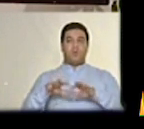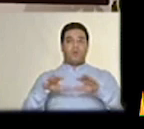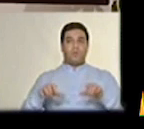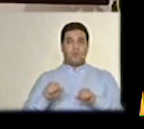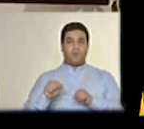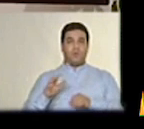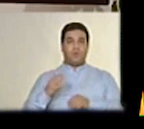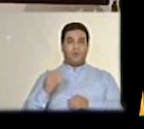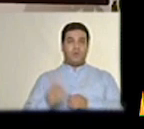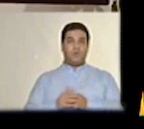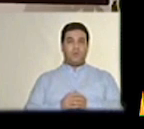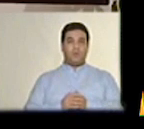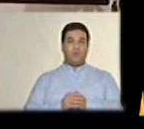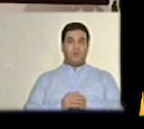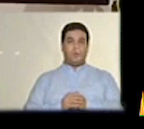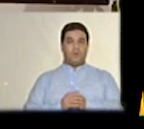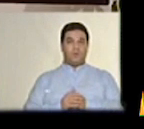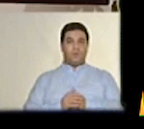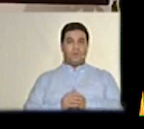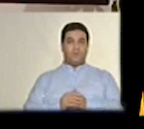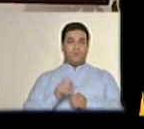ekan.